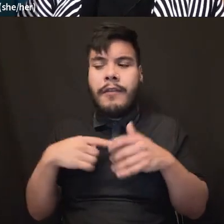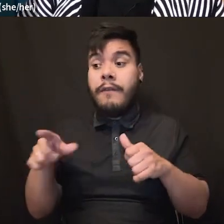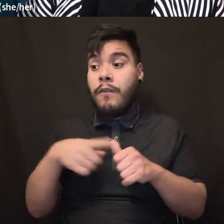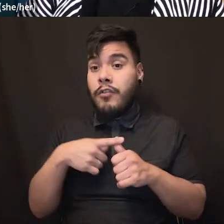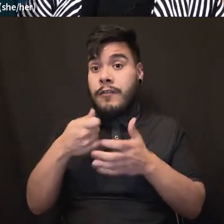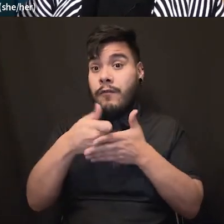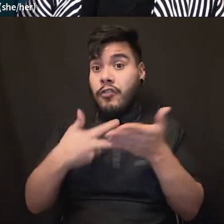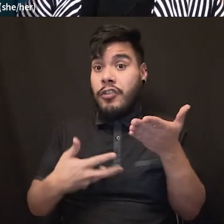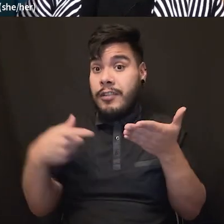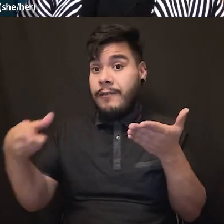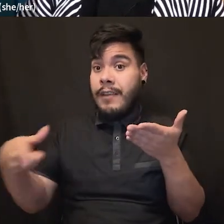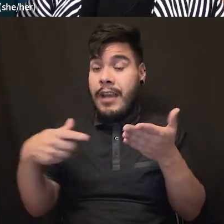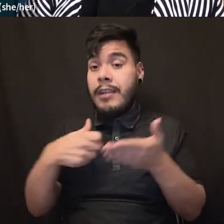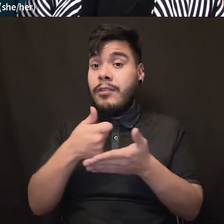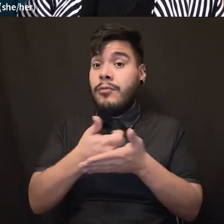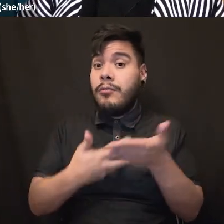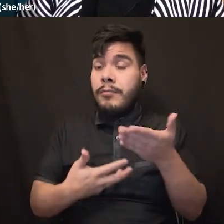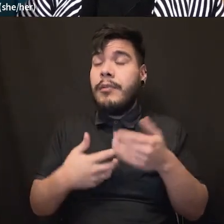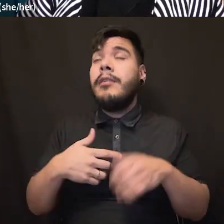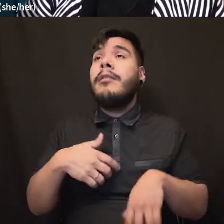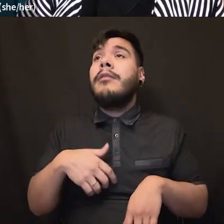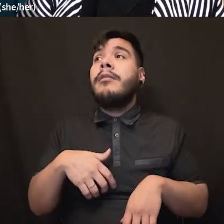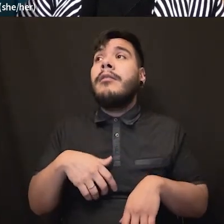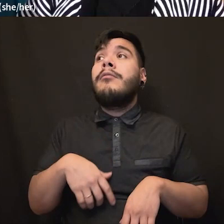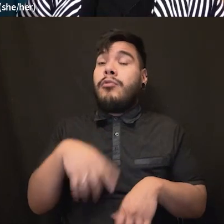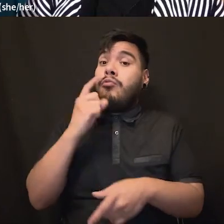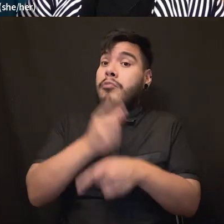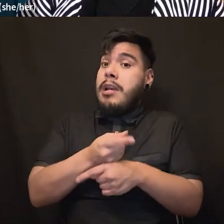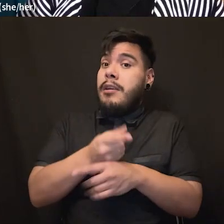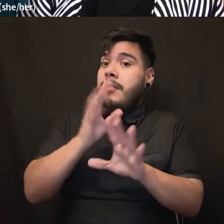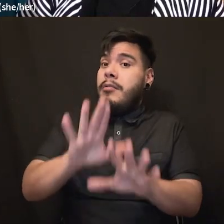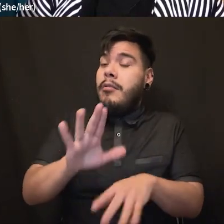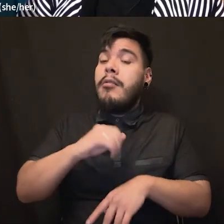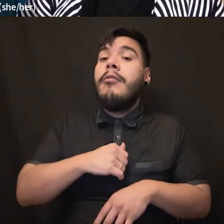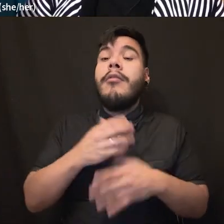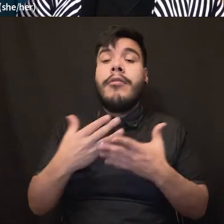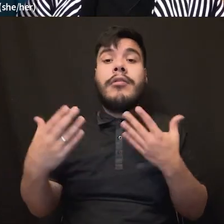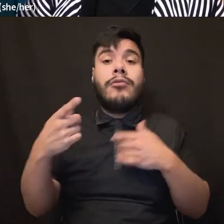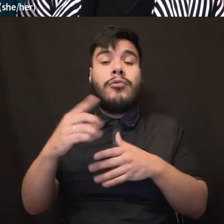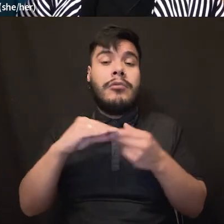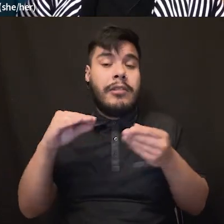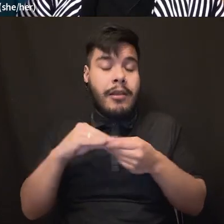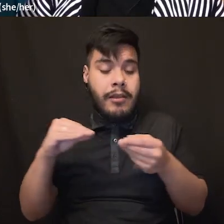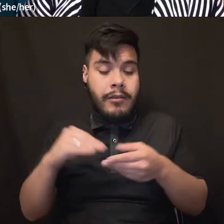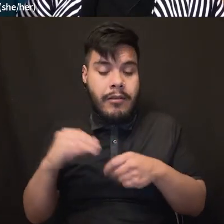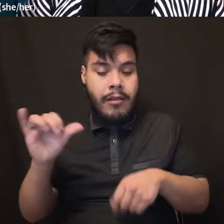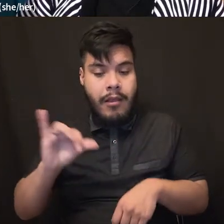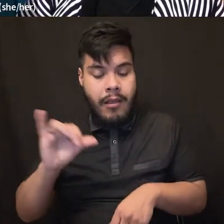very correct. So it was like the things you would say